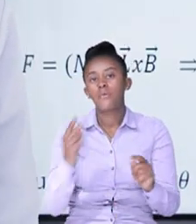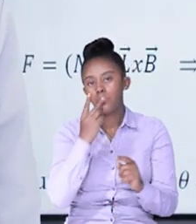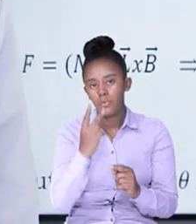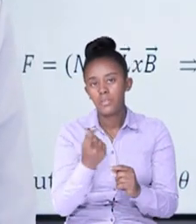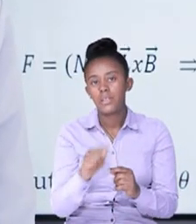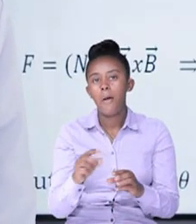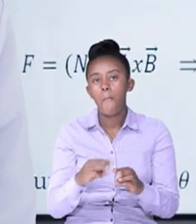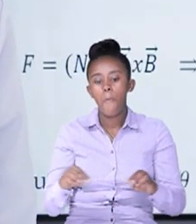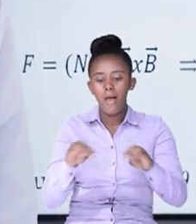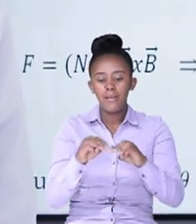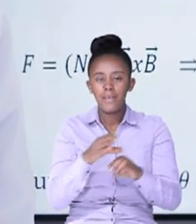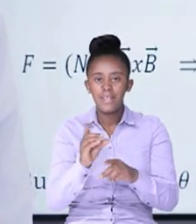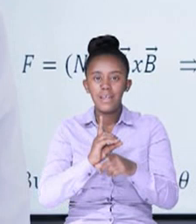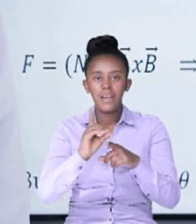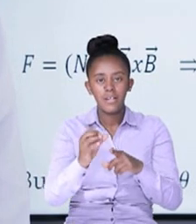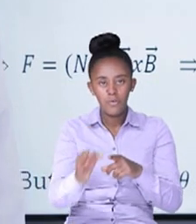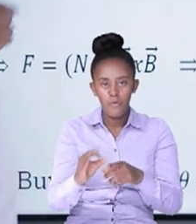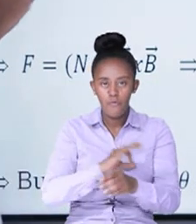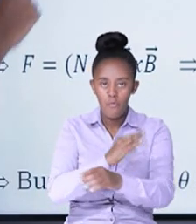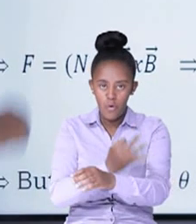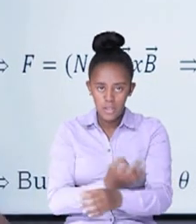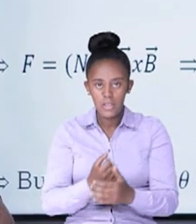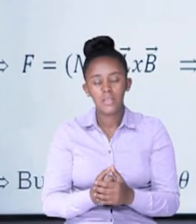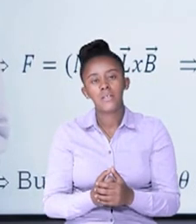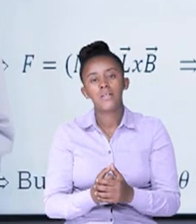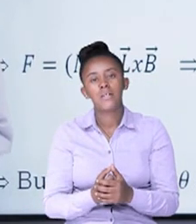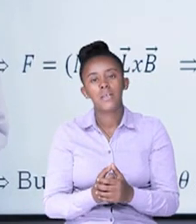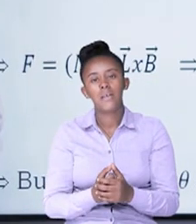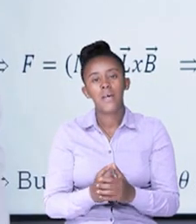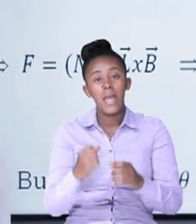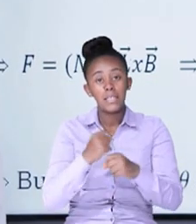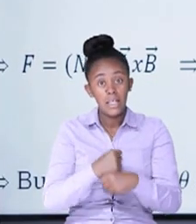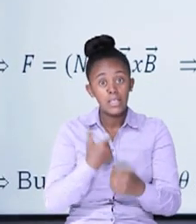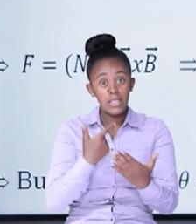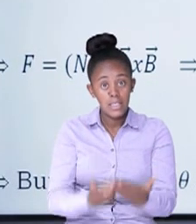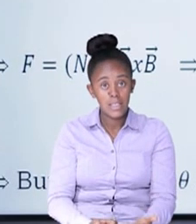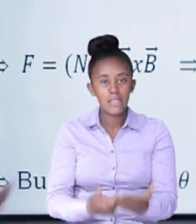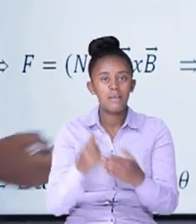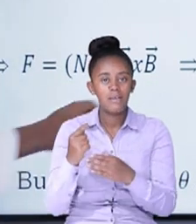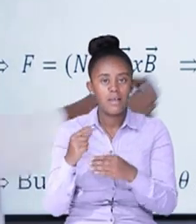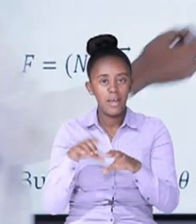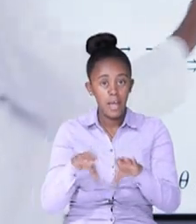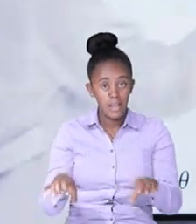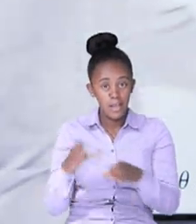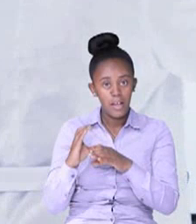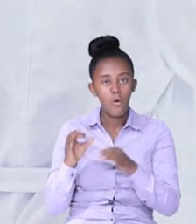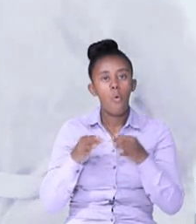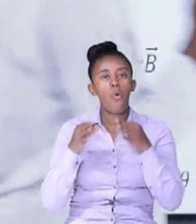the magnitude and the direction of the force exerted on this current-carrying conductor.